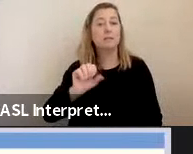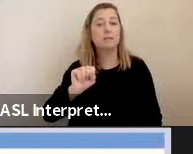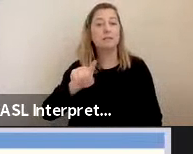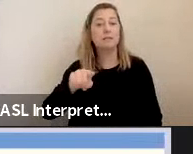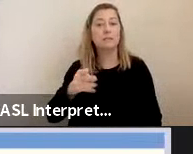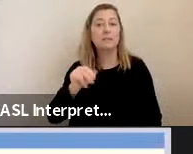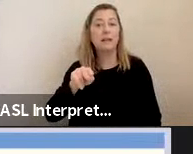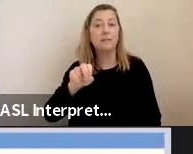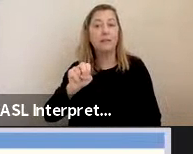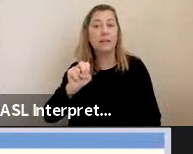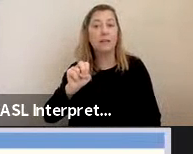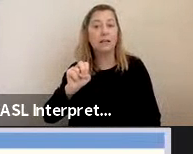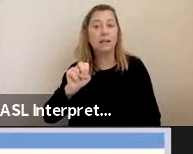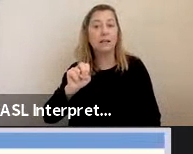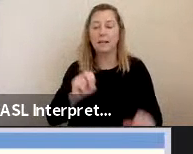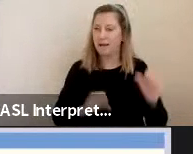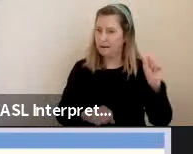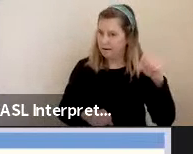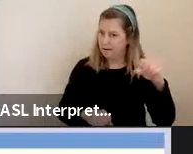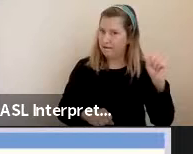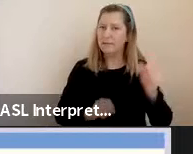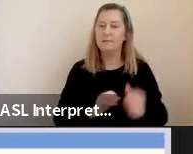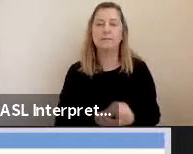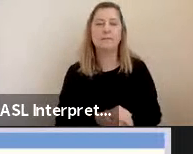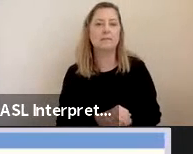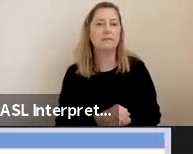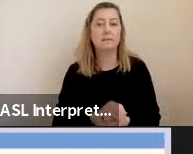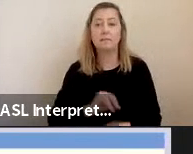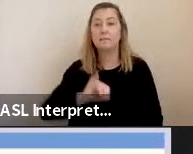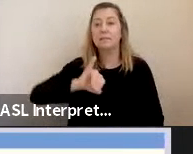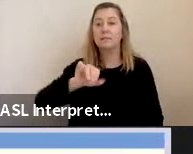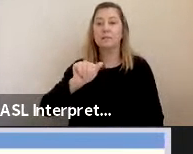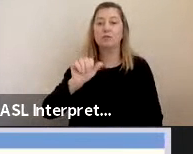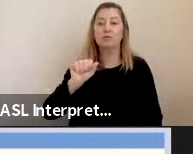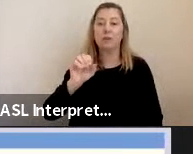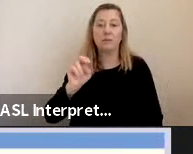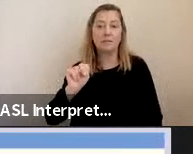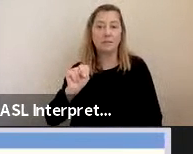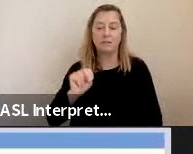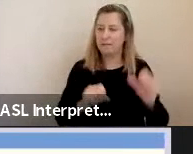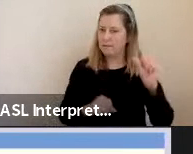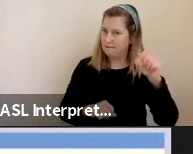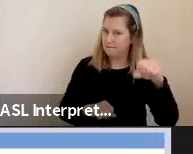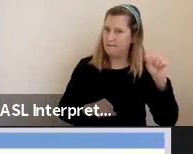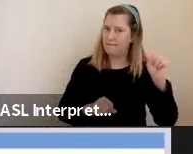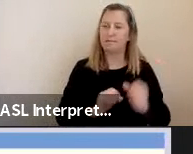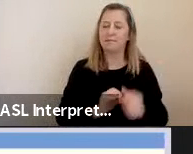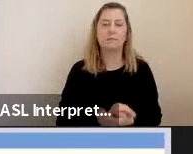Stephanie, Aye. Jason. Aye.